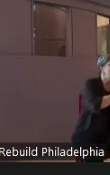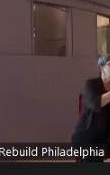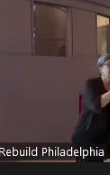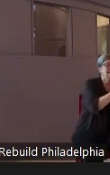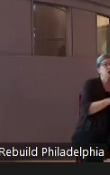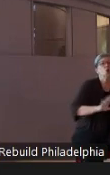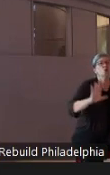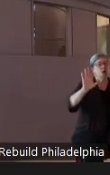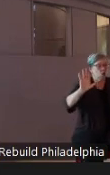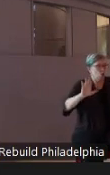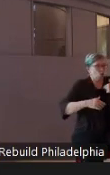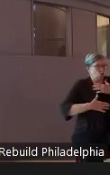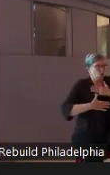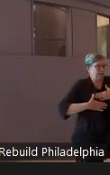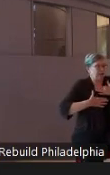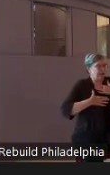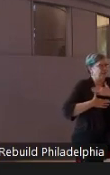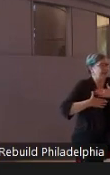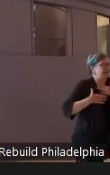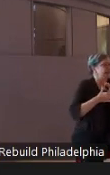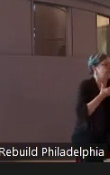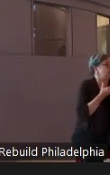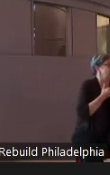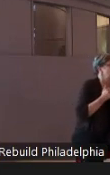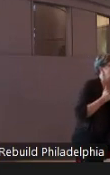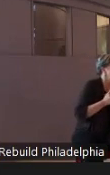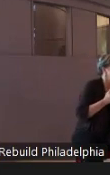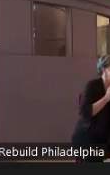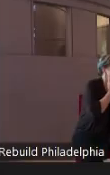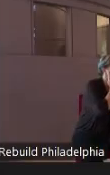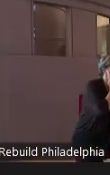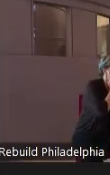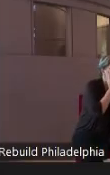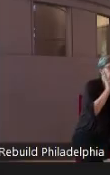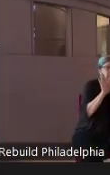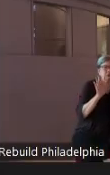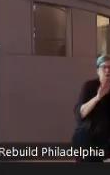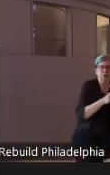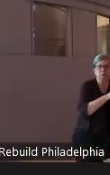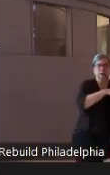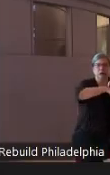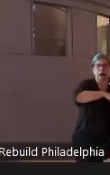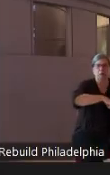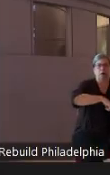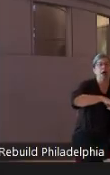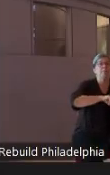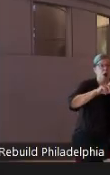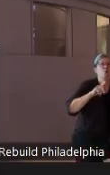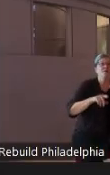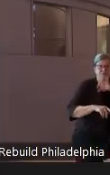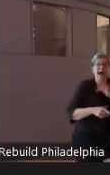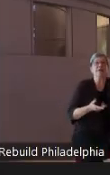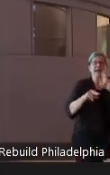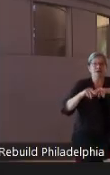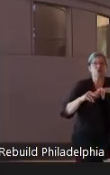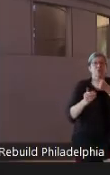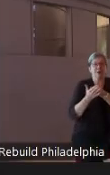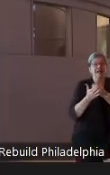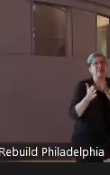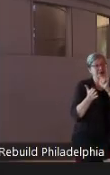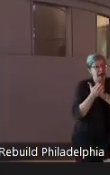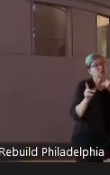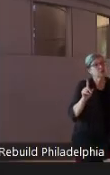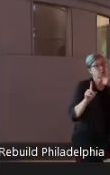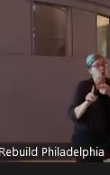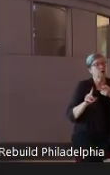beg forgiveness for taking the time, but we are happy to say we did find that additional funding. That's what we were doing. We